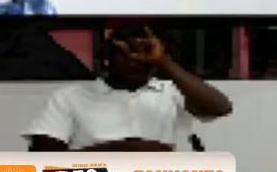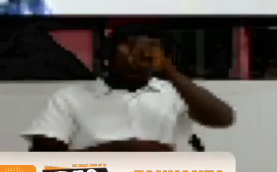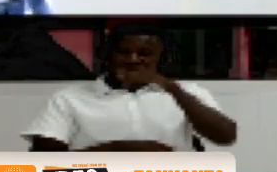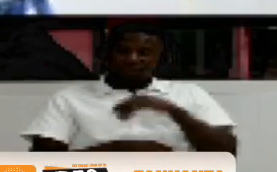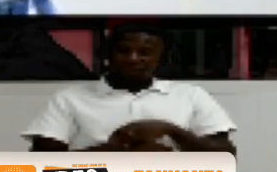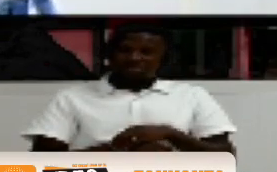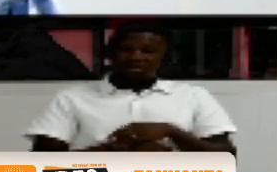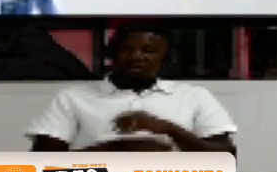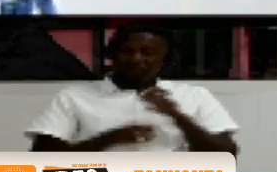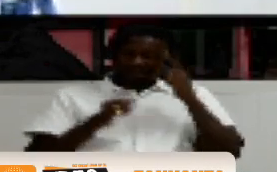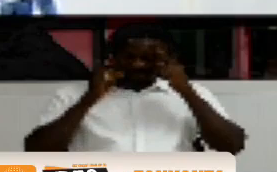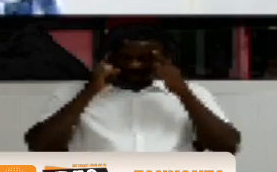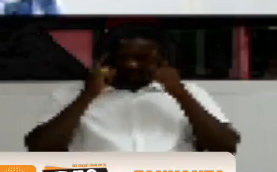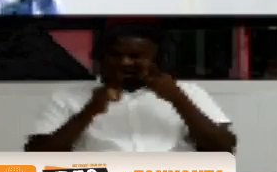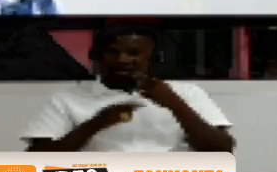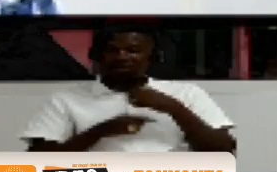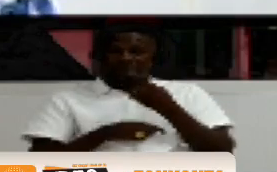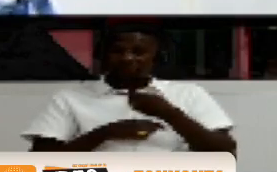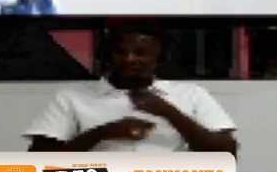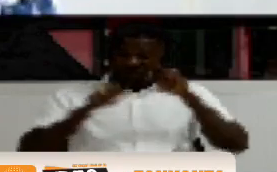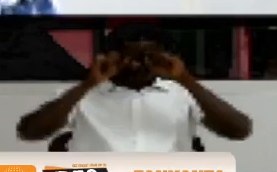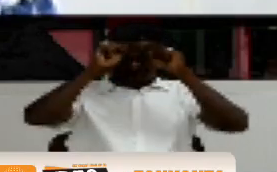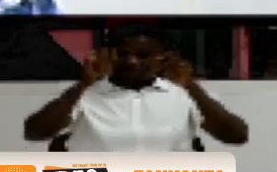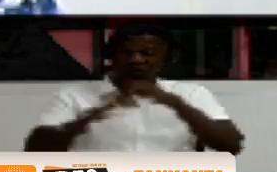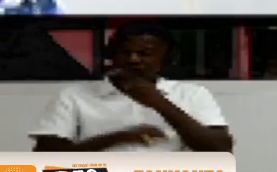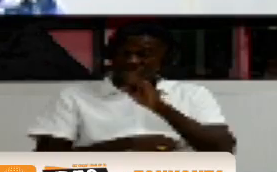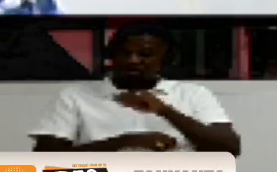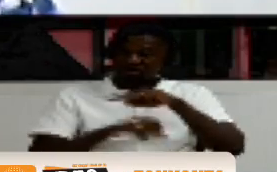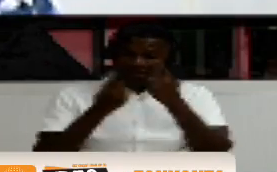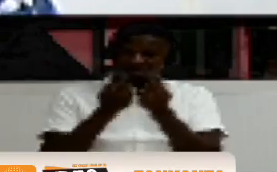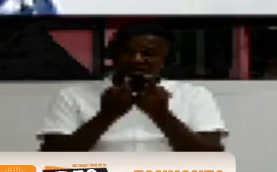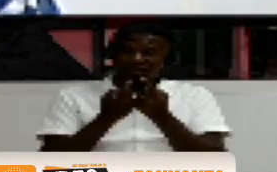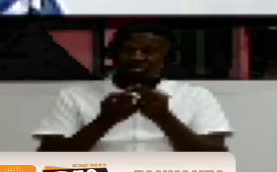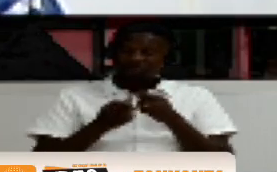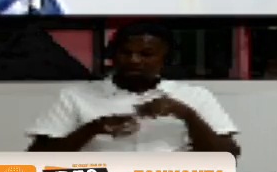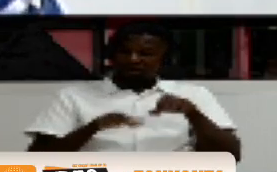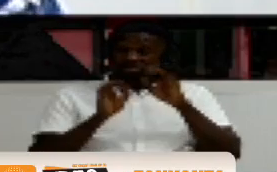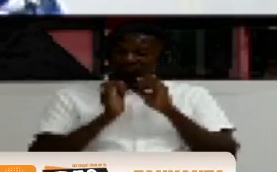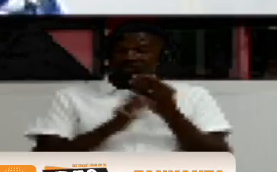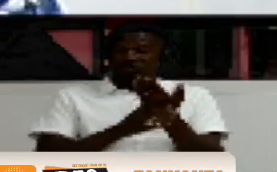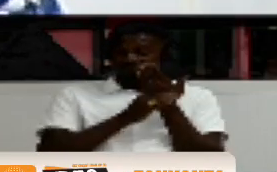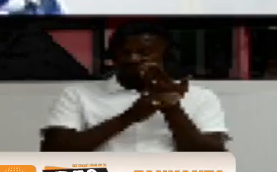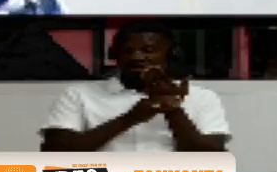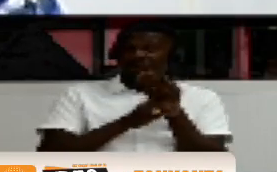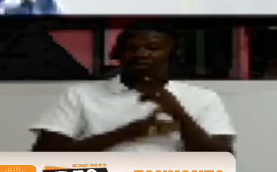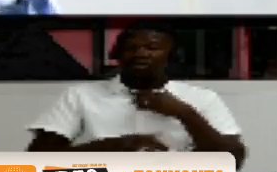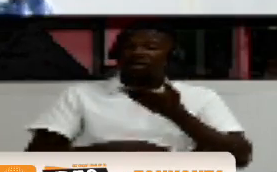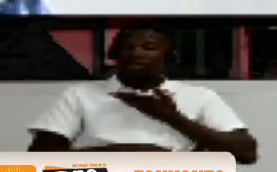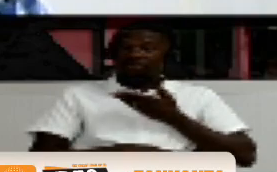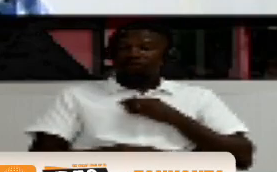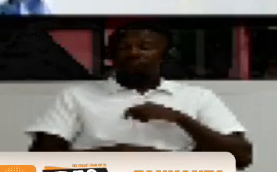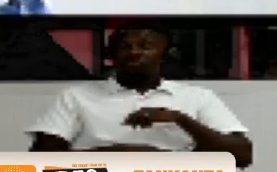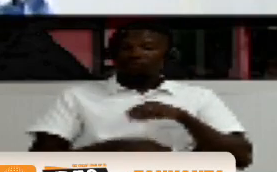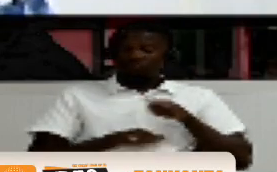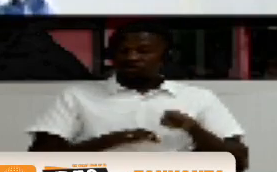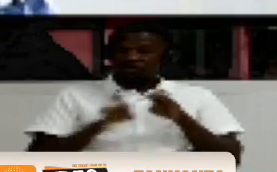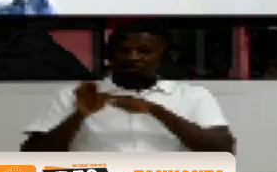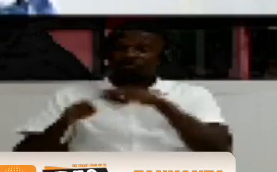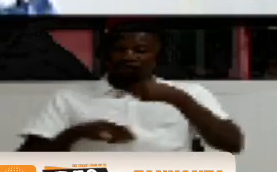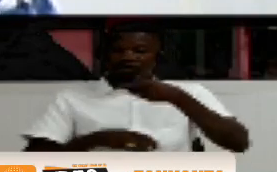government are not doing anything, they will take it upon themselves. So they have to move us from